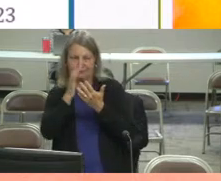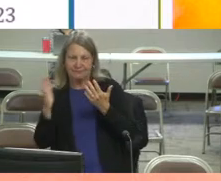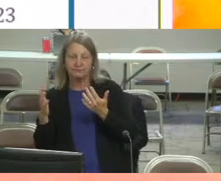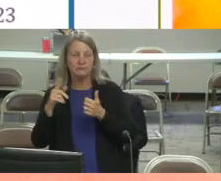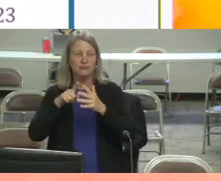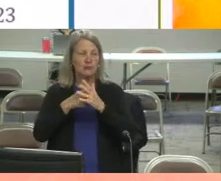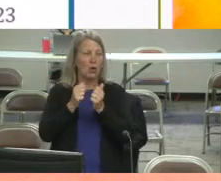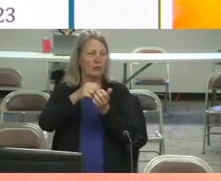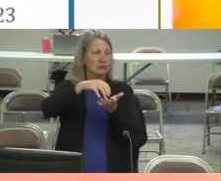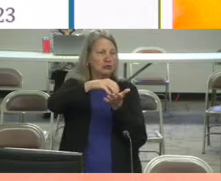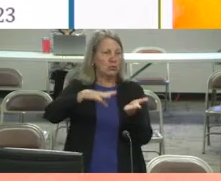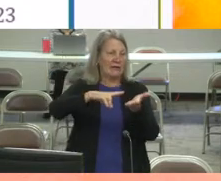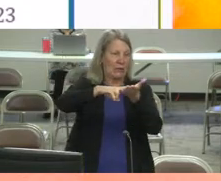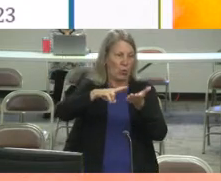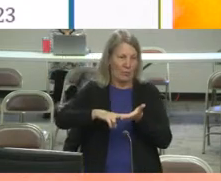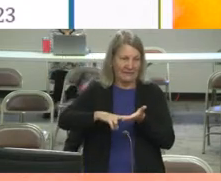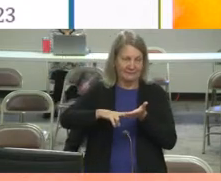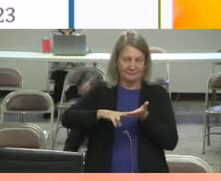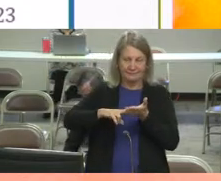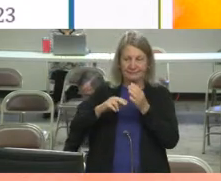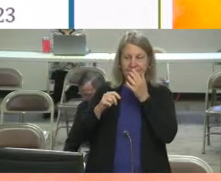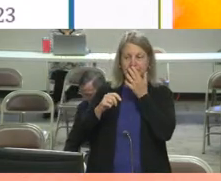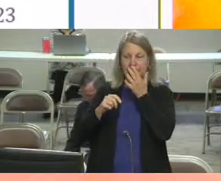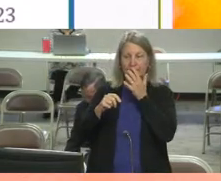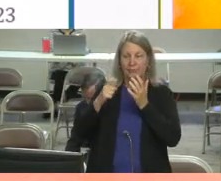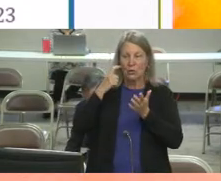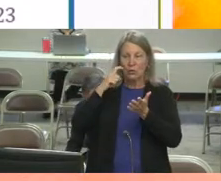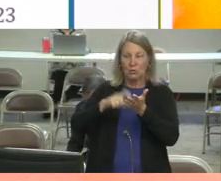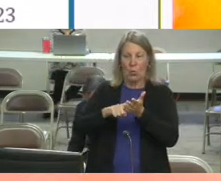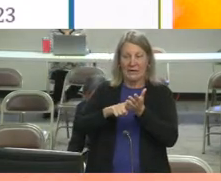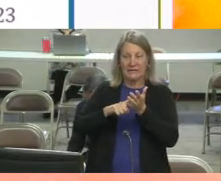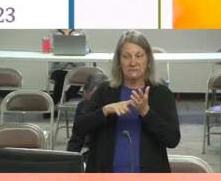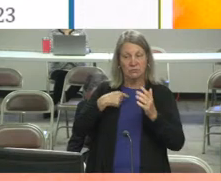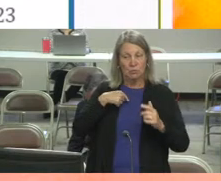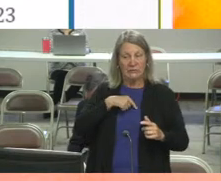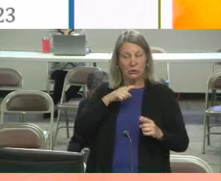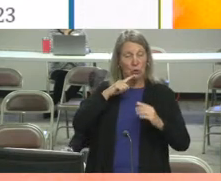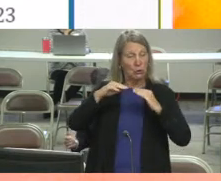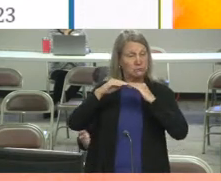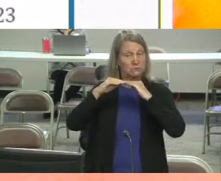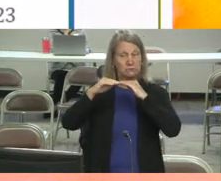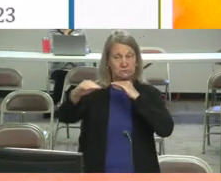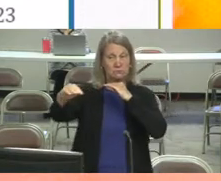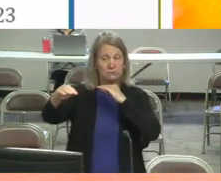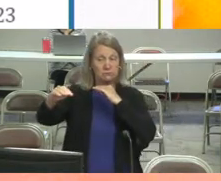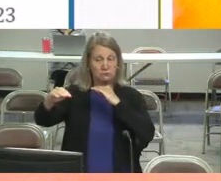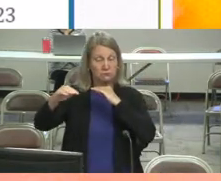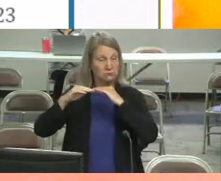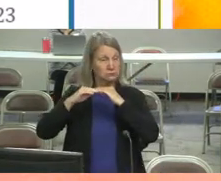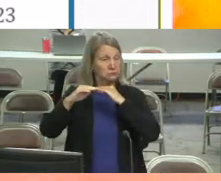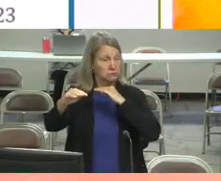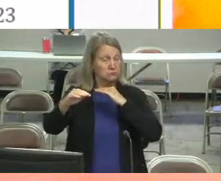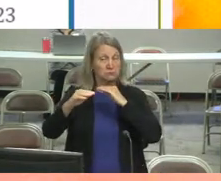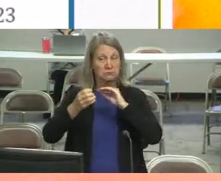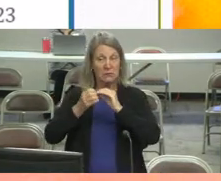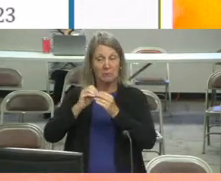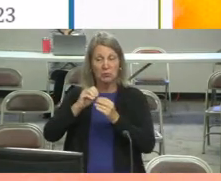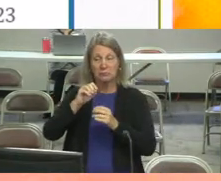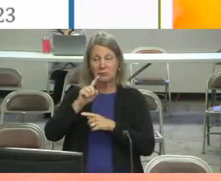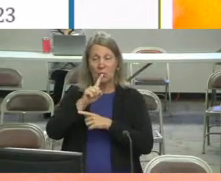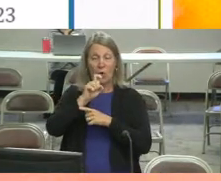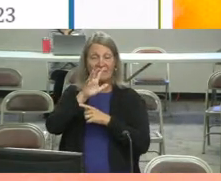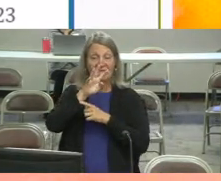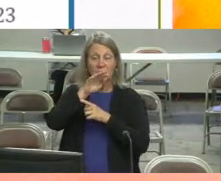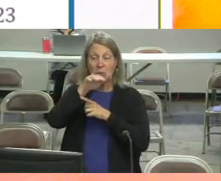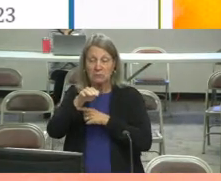I wanted to show some data over time in terms of student enrollment as you notice we're maintaining